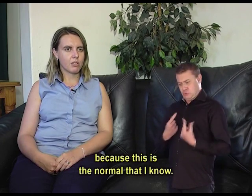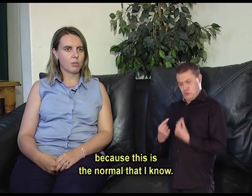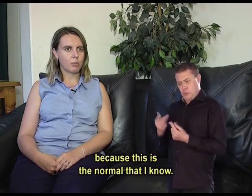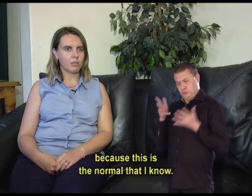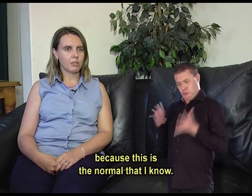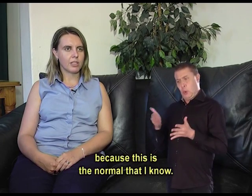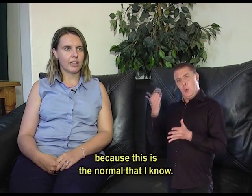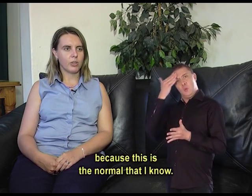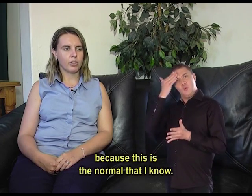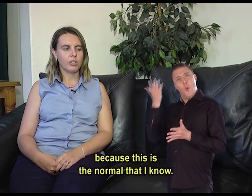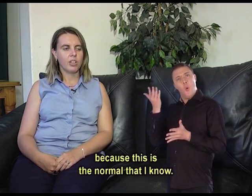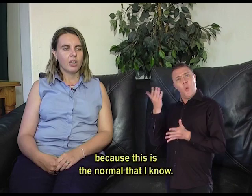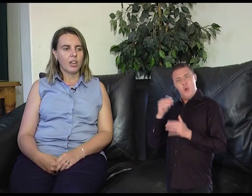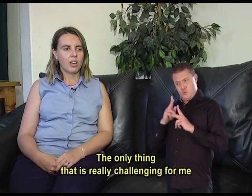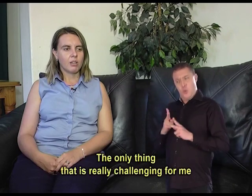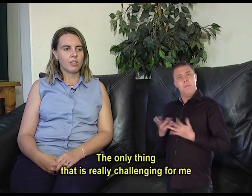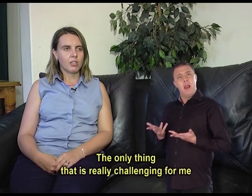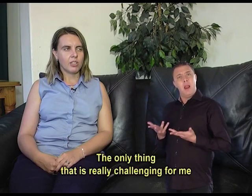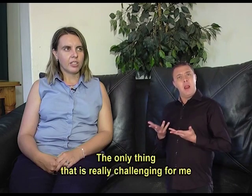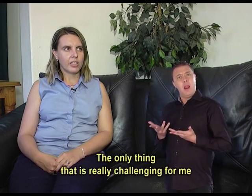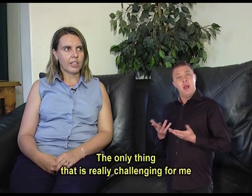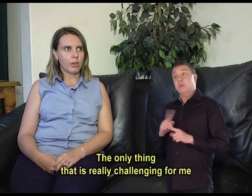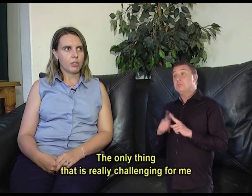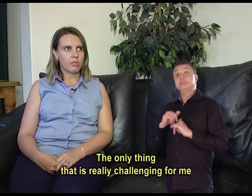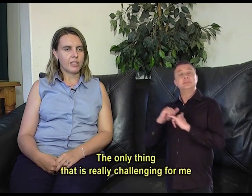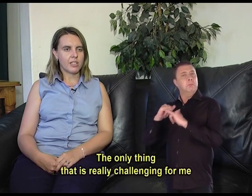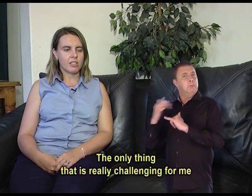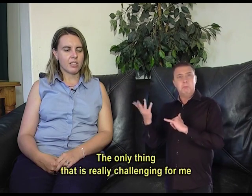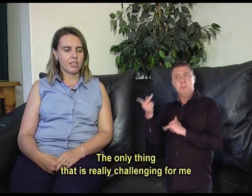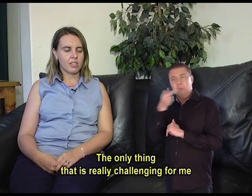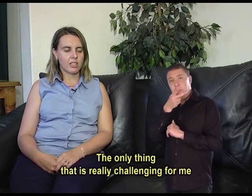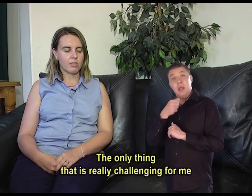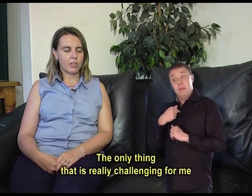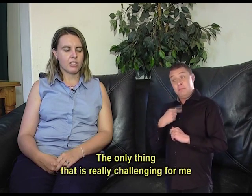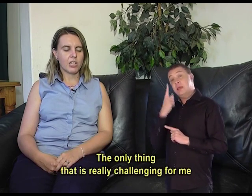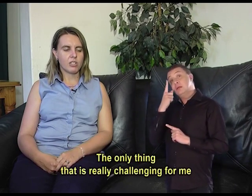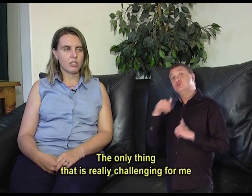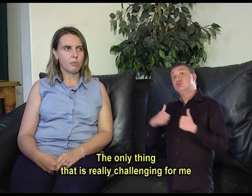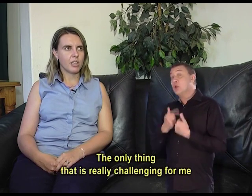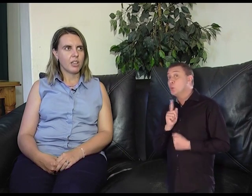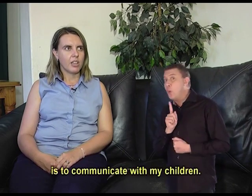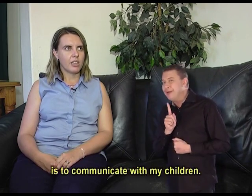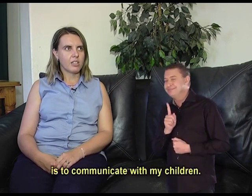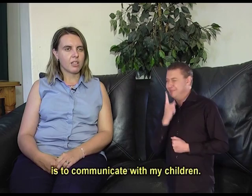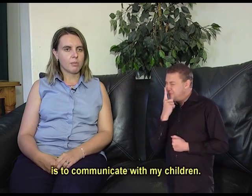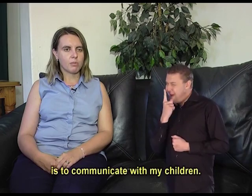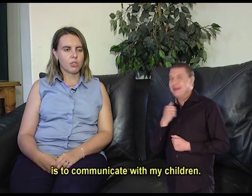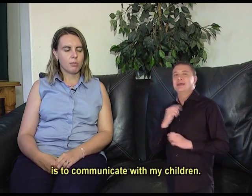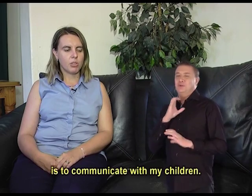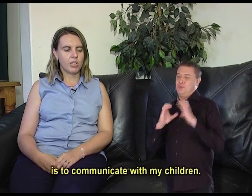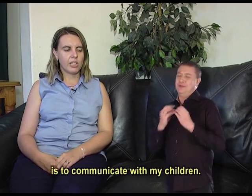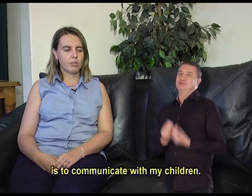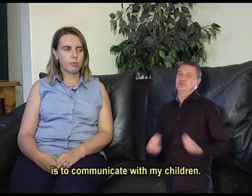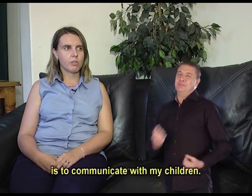this is the normal that I know. The only thing that I would really say is that that's really challenging to me is